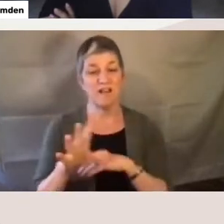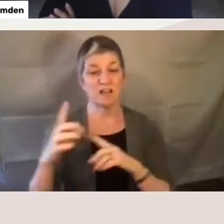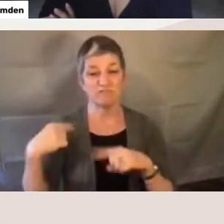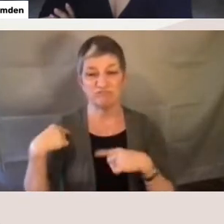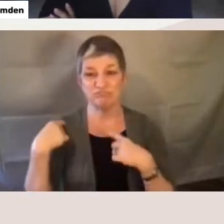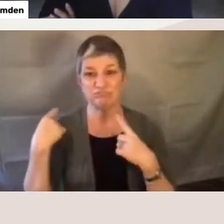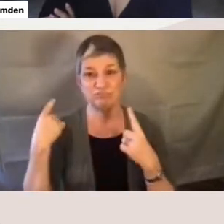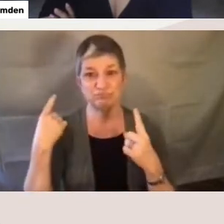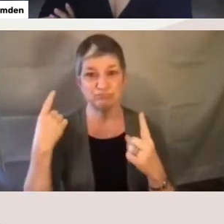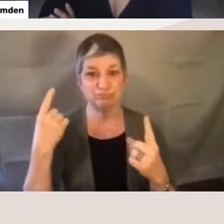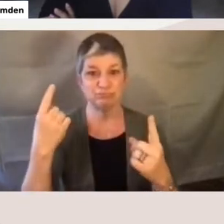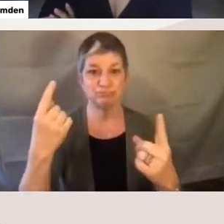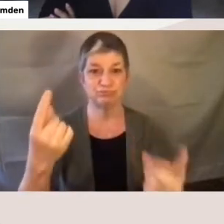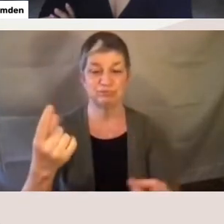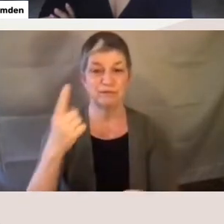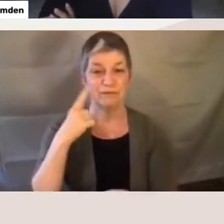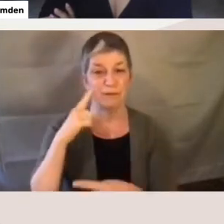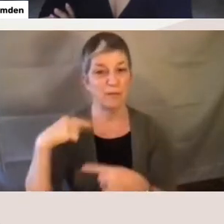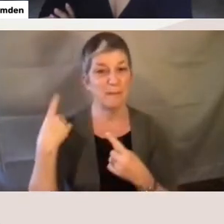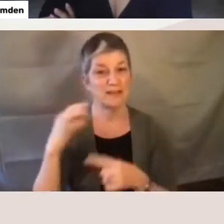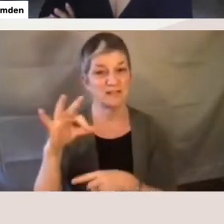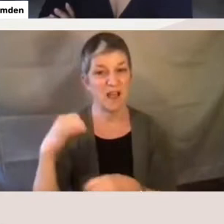had in the past 9 years.